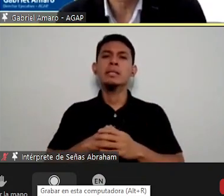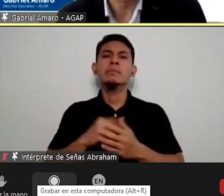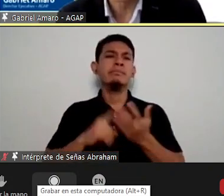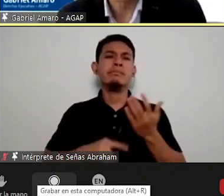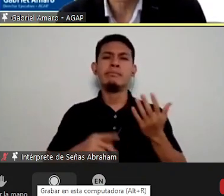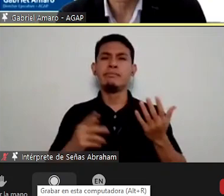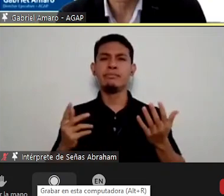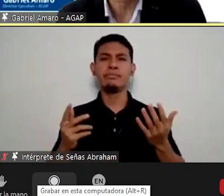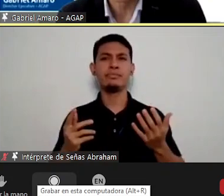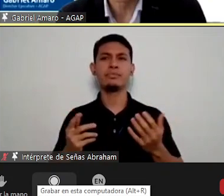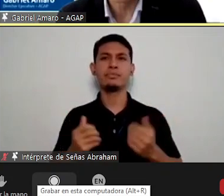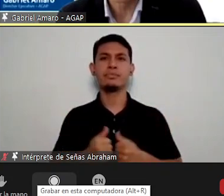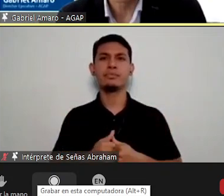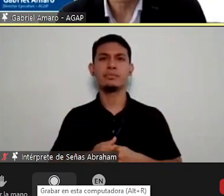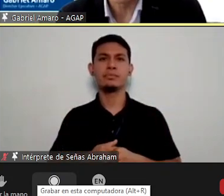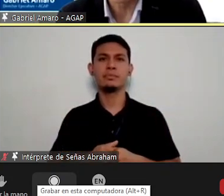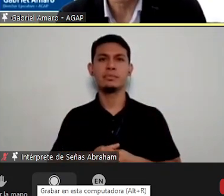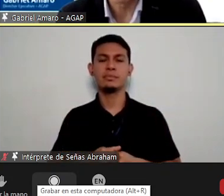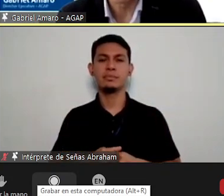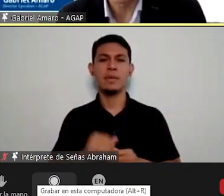compliance program